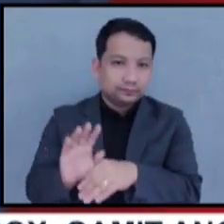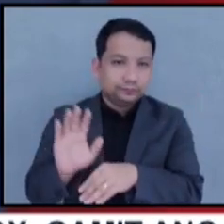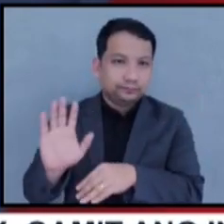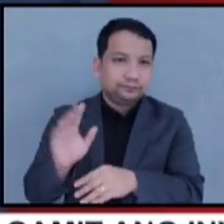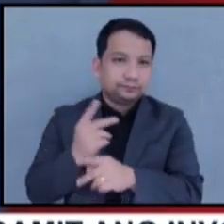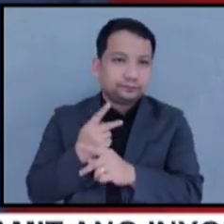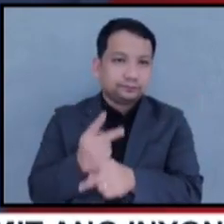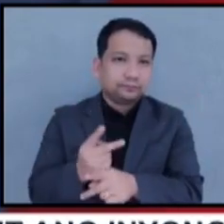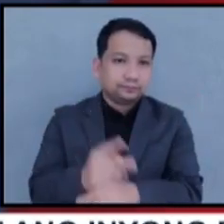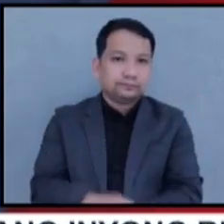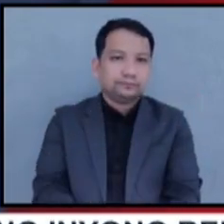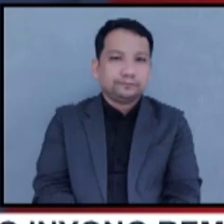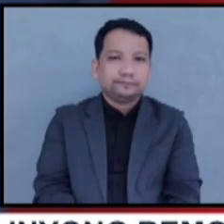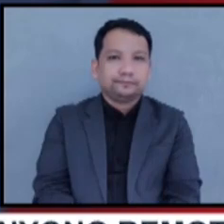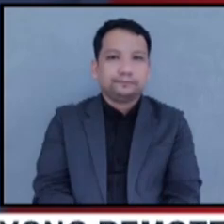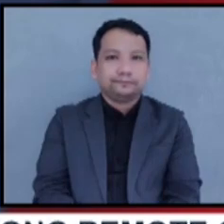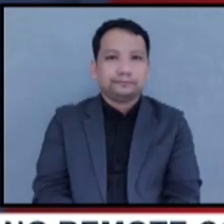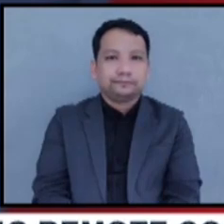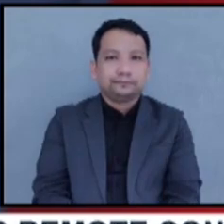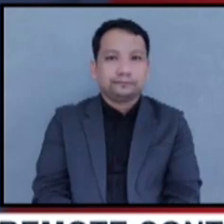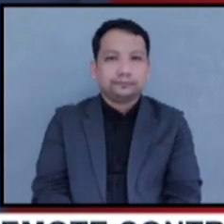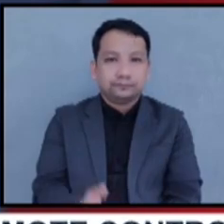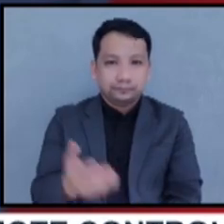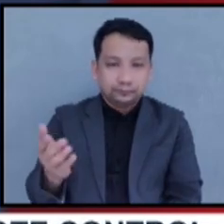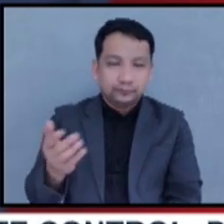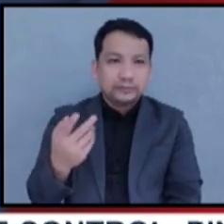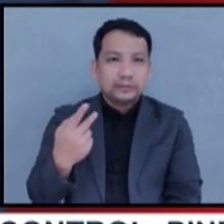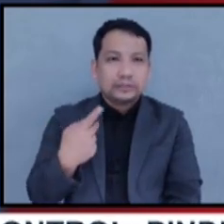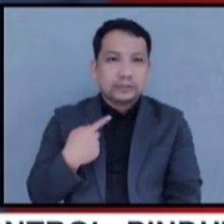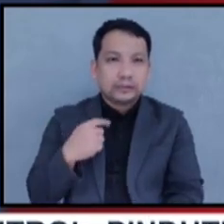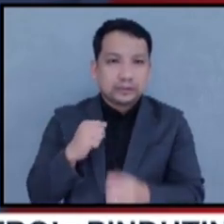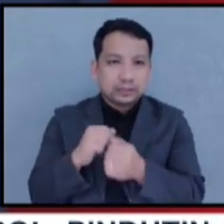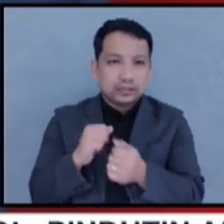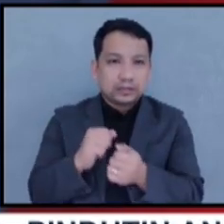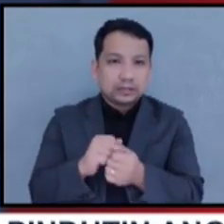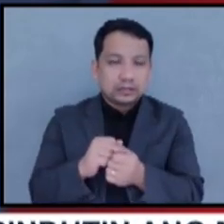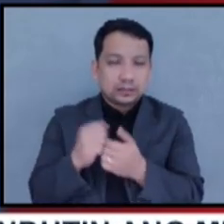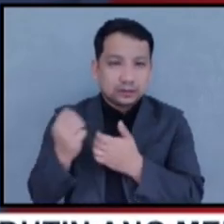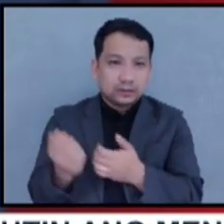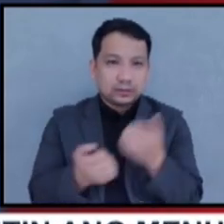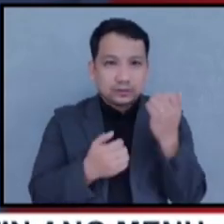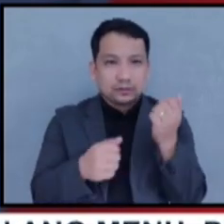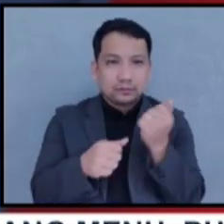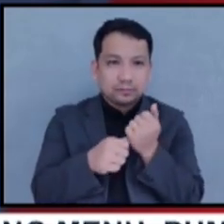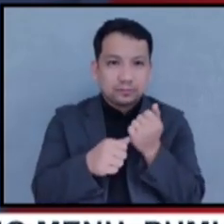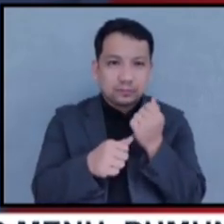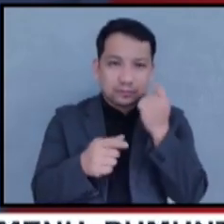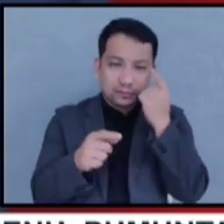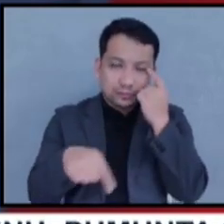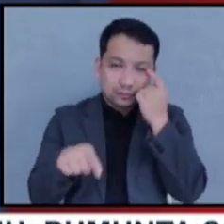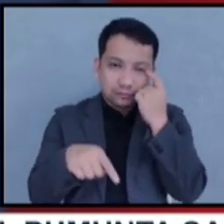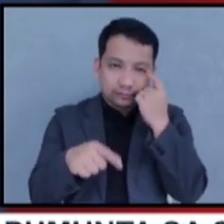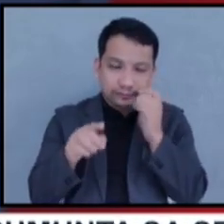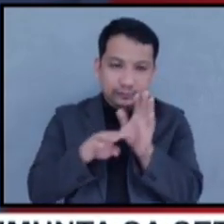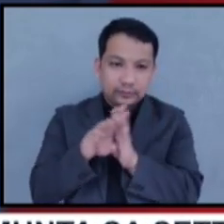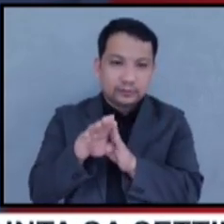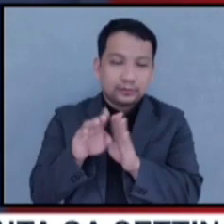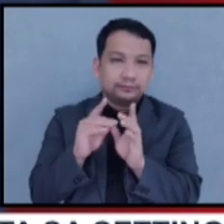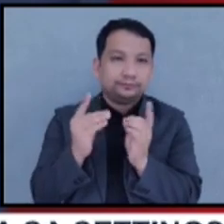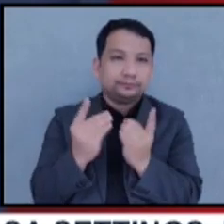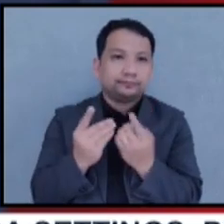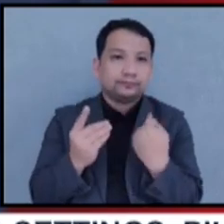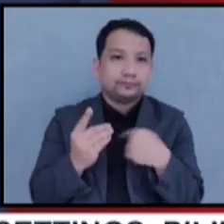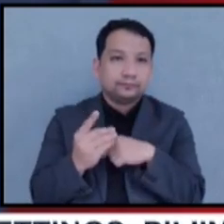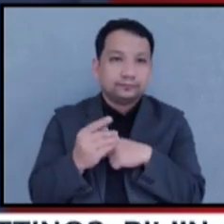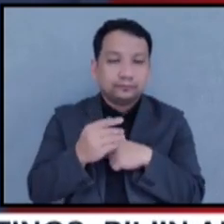kanilang produkto. Of course, we have also the export assistance. Isa po yung export development